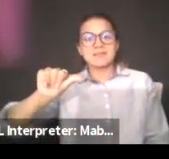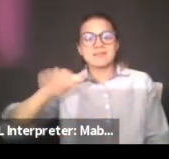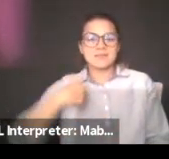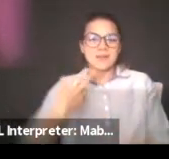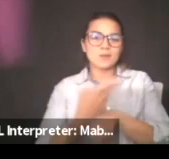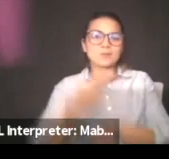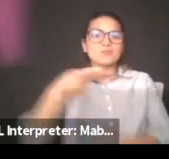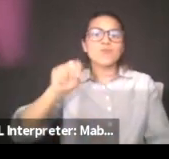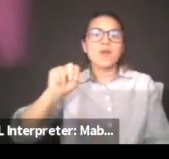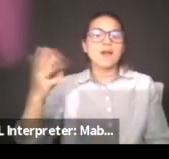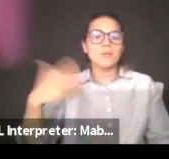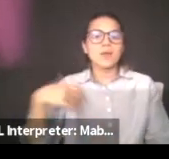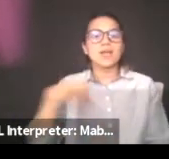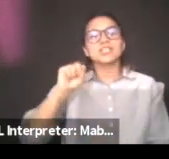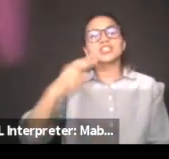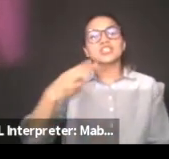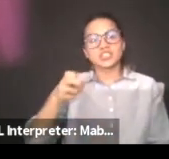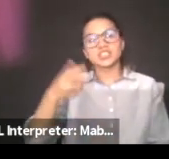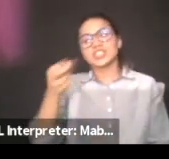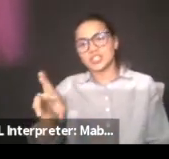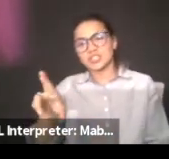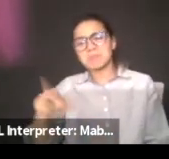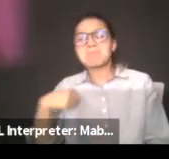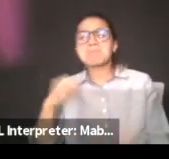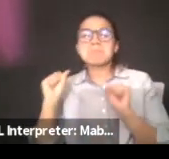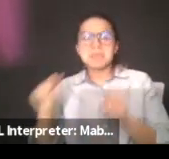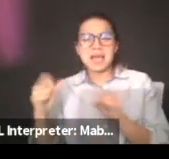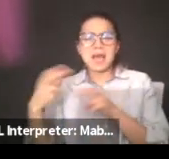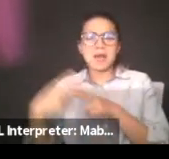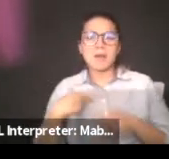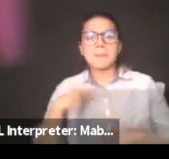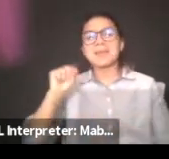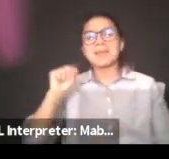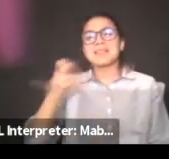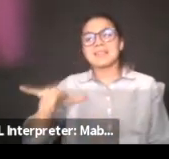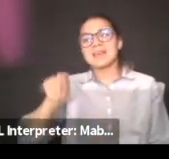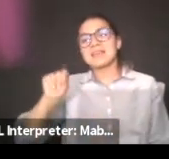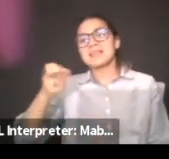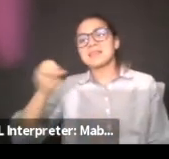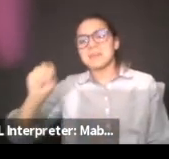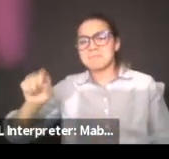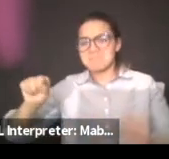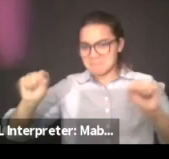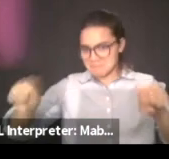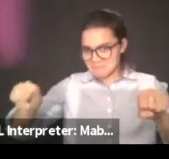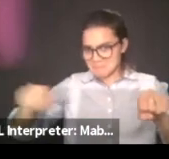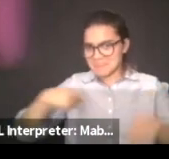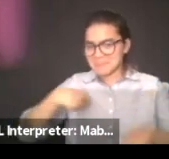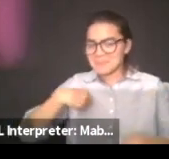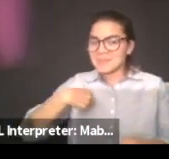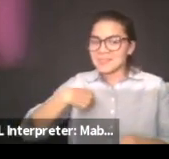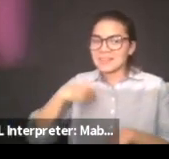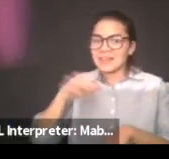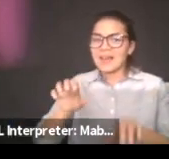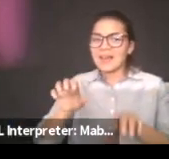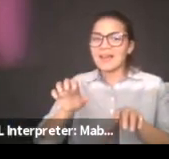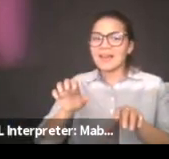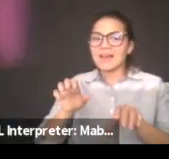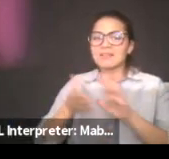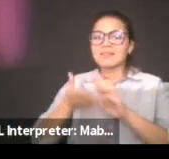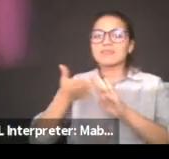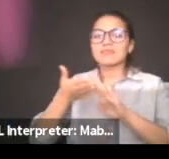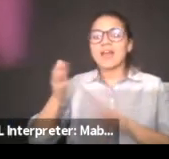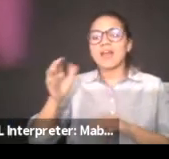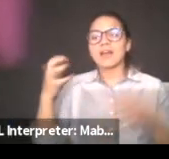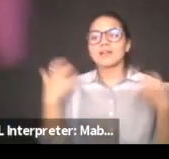pronouns open to they, them. And I most recently was the director of the Restorative Justice Project at Impact